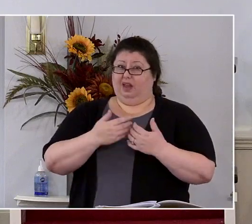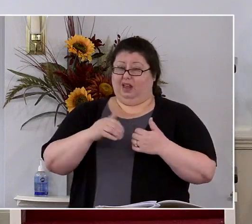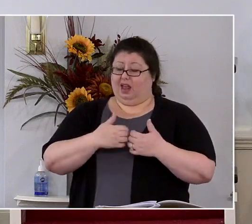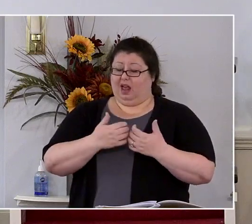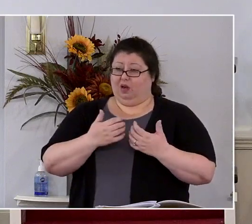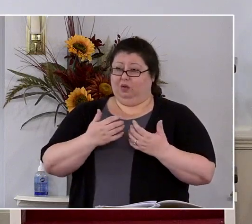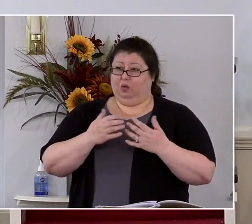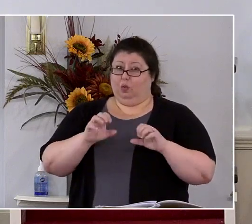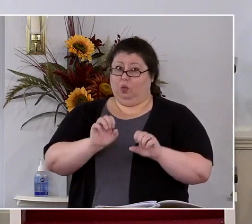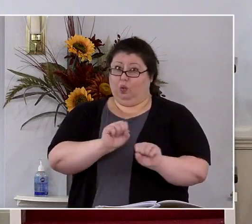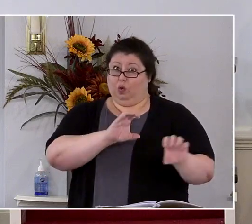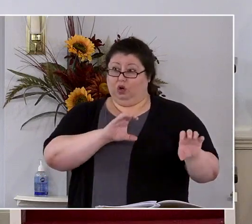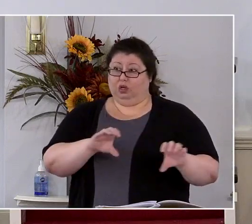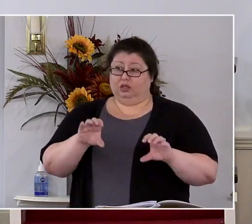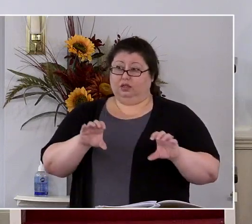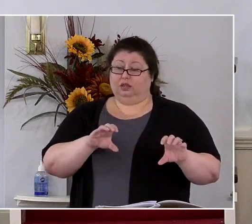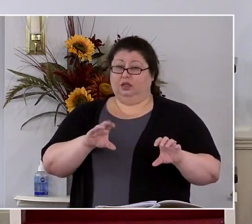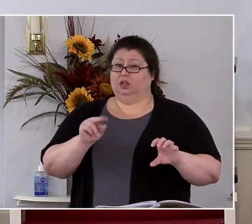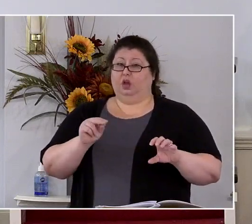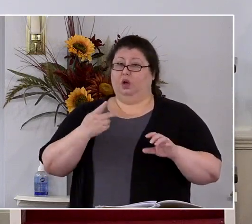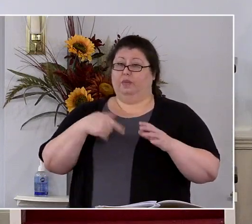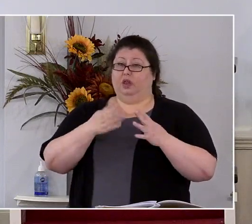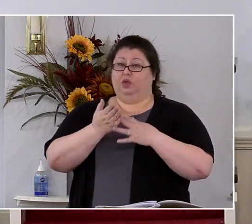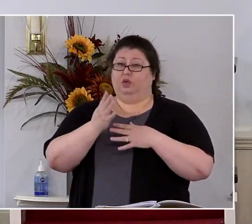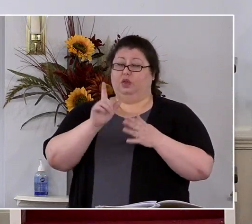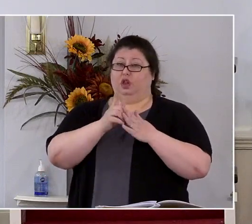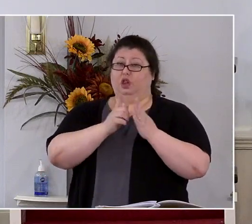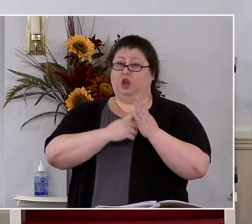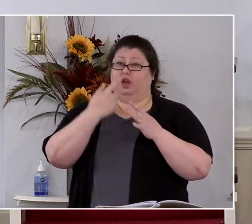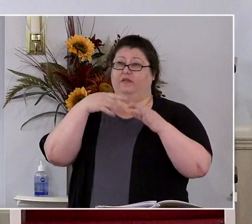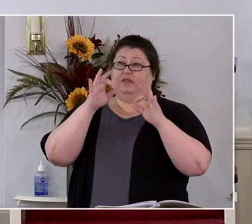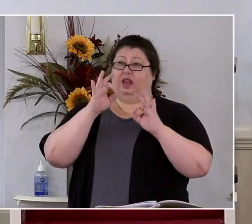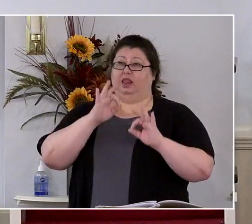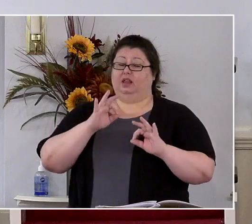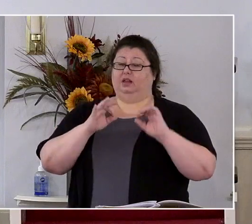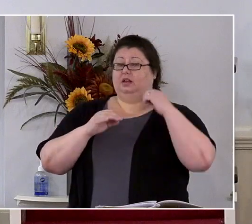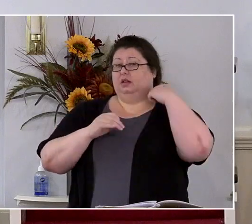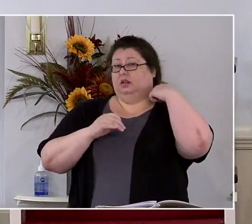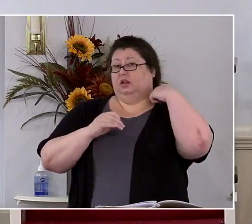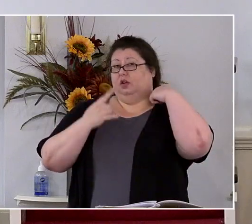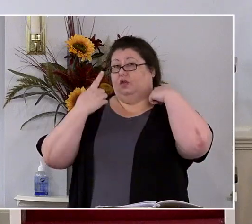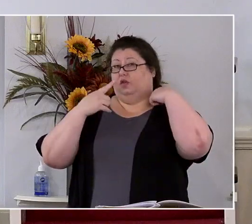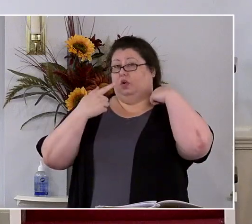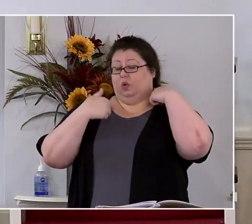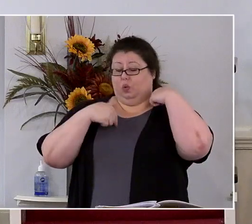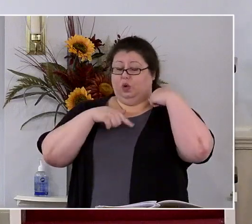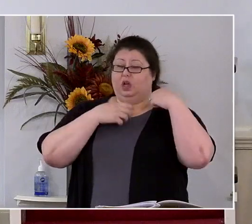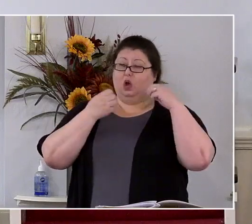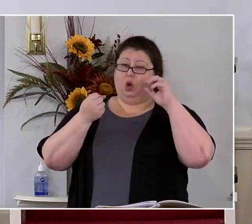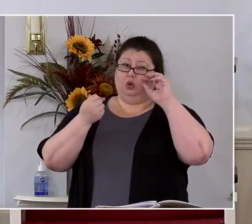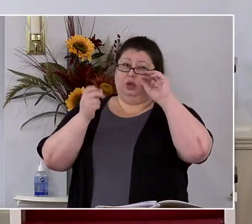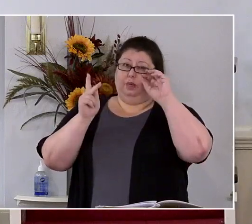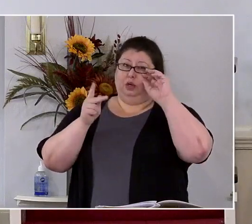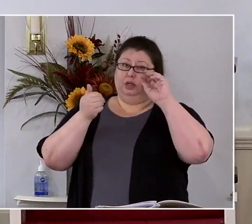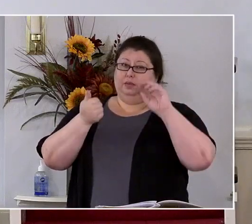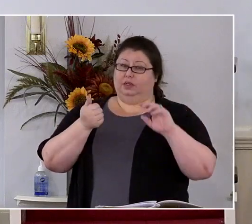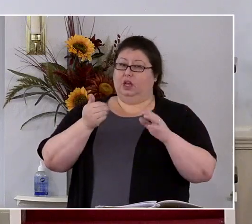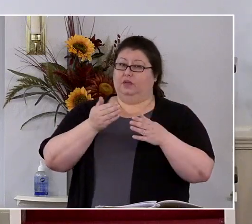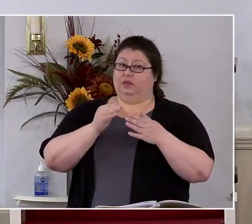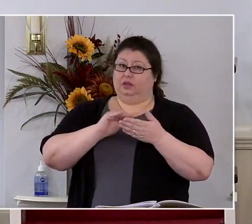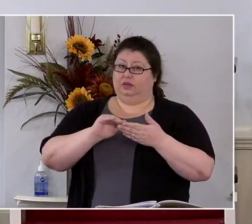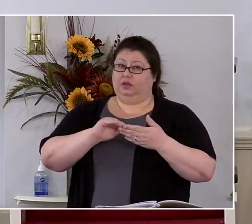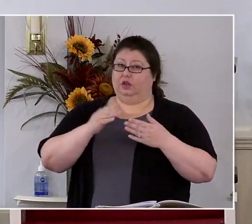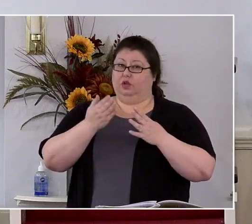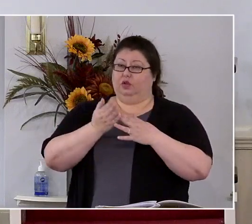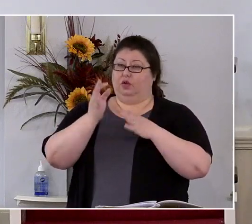works? No, but by the law of faith. For we hold that a person is justified by